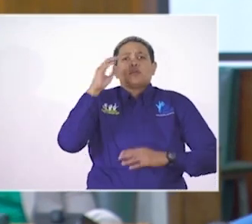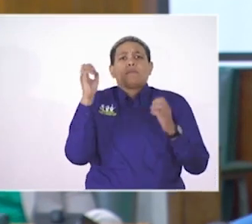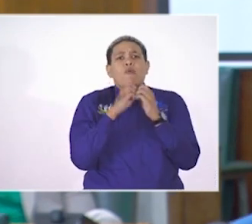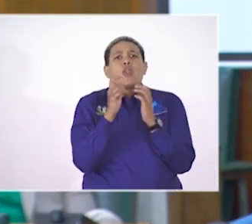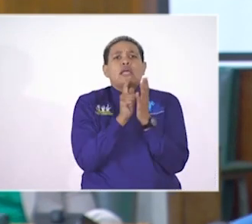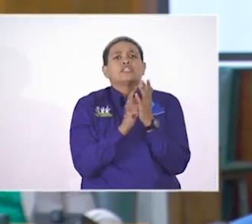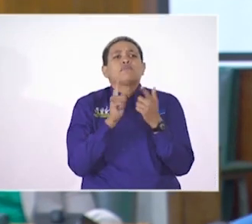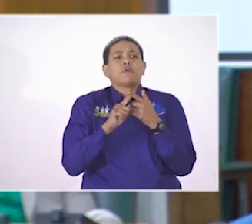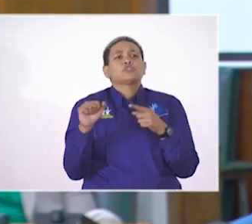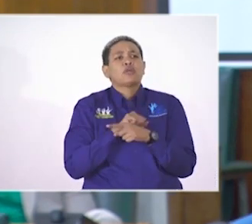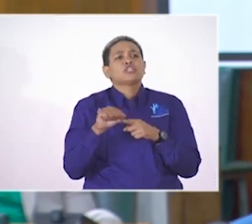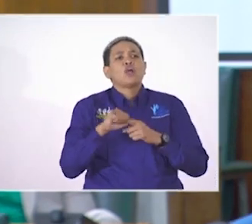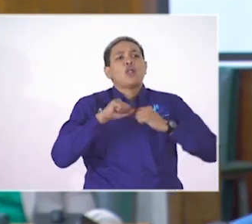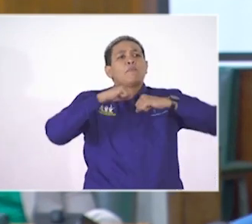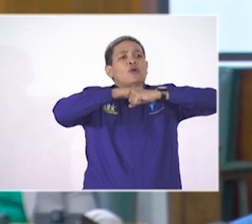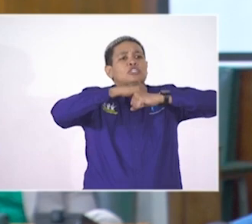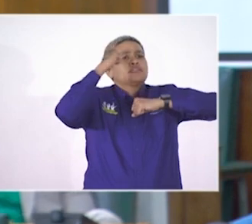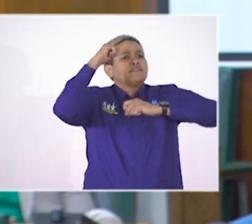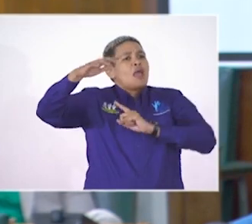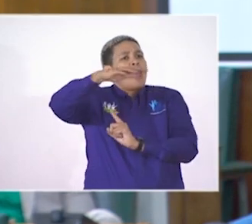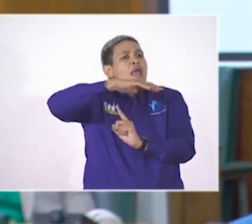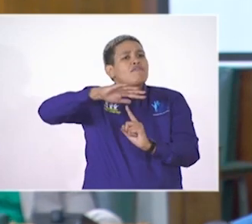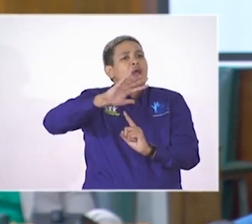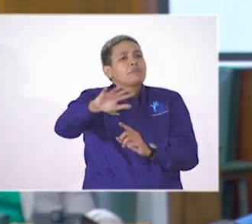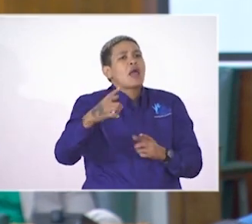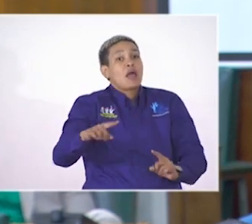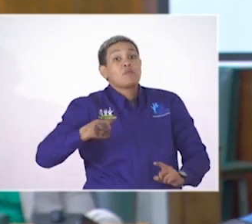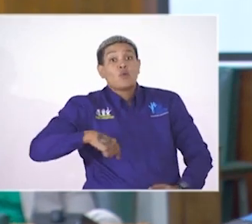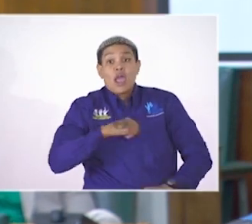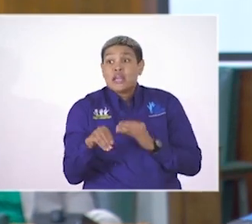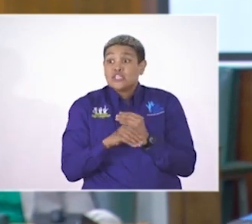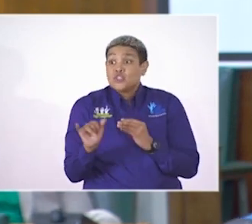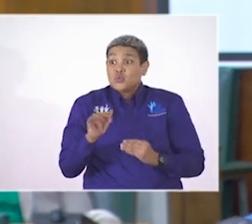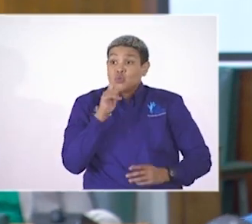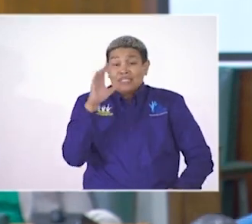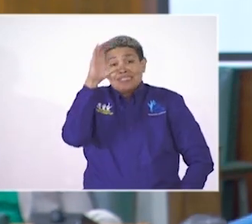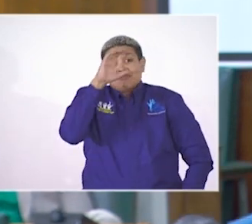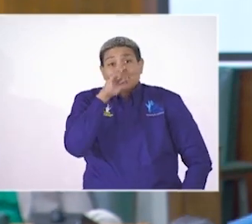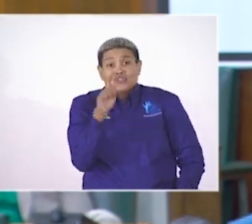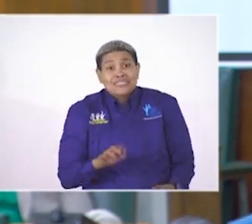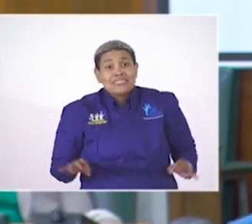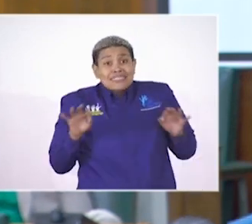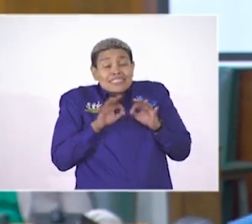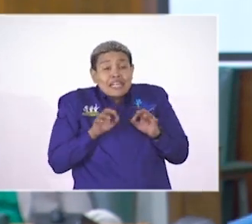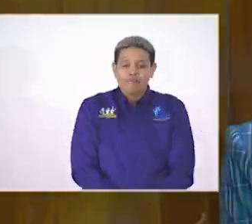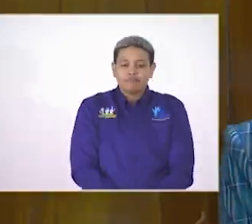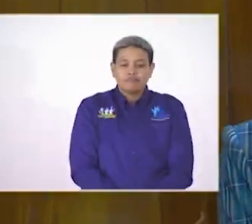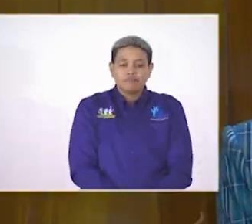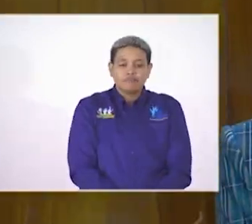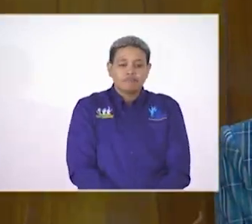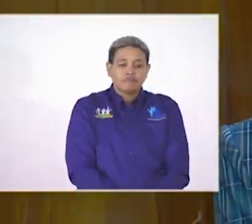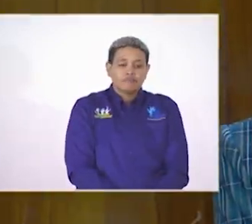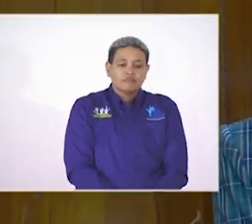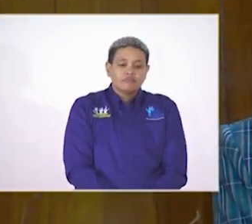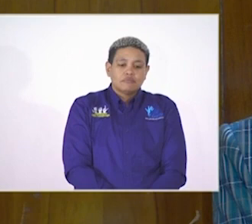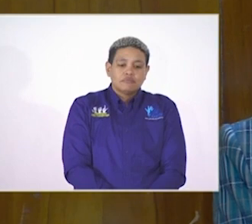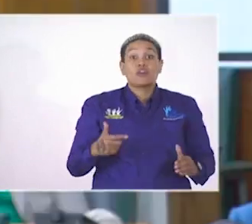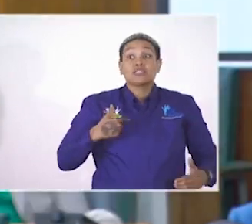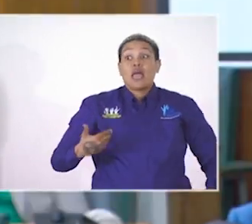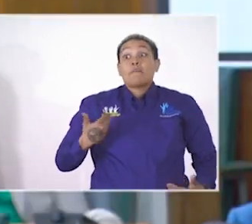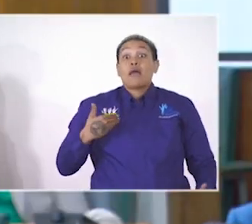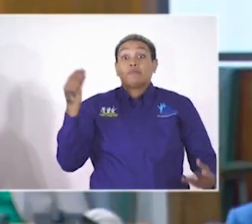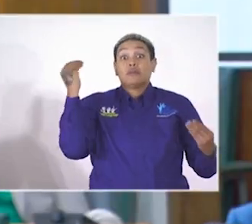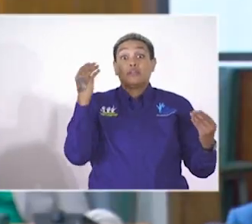legislative and practical protection for our environment. We have, however, also been pursuing significant restoration efforts. I'm pleased today to